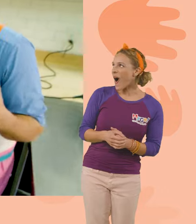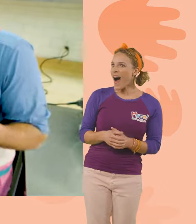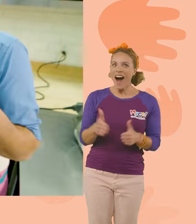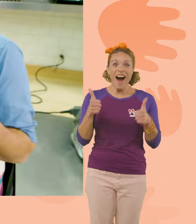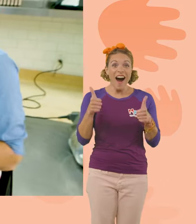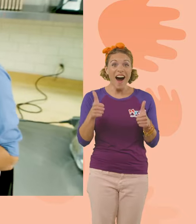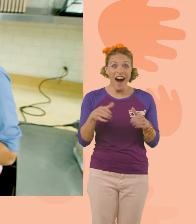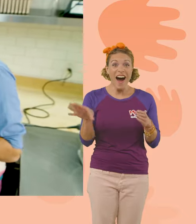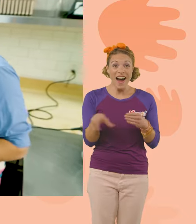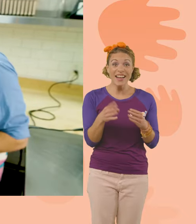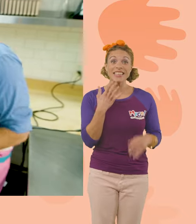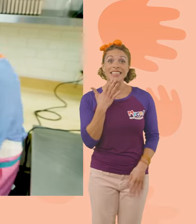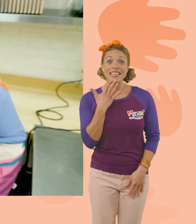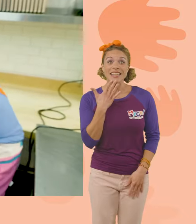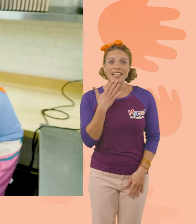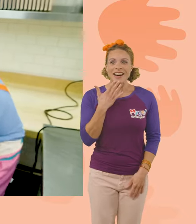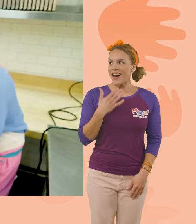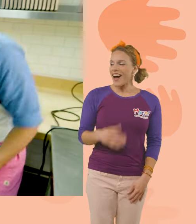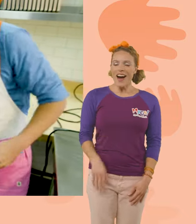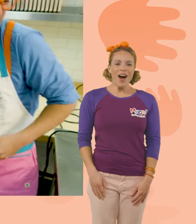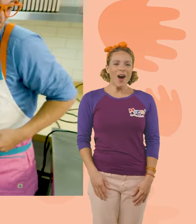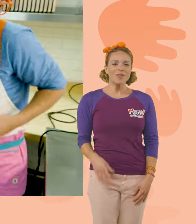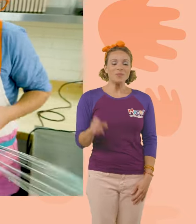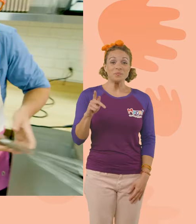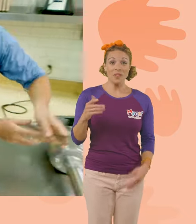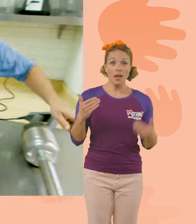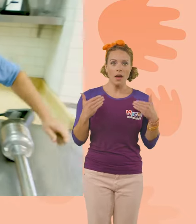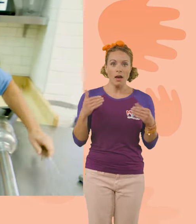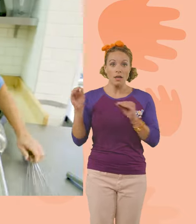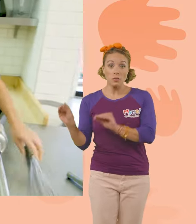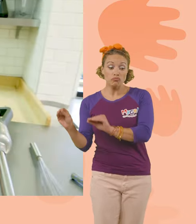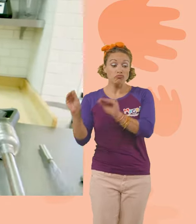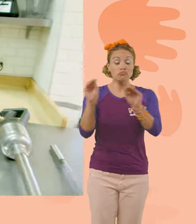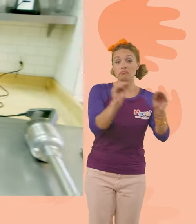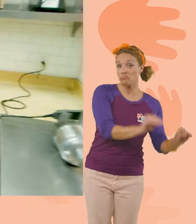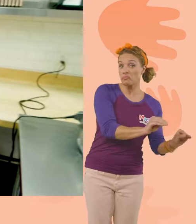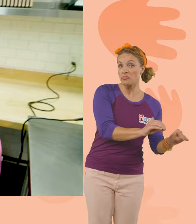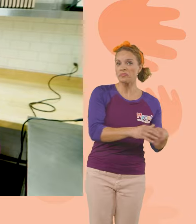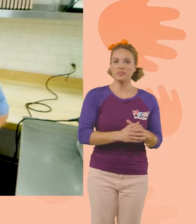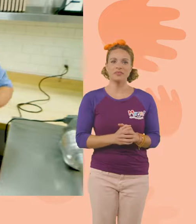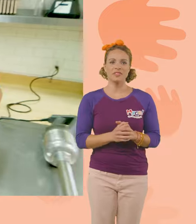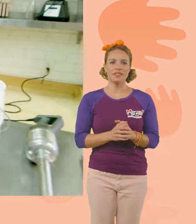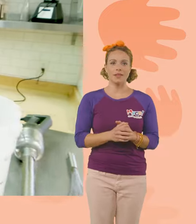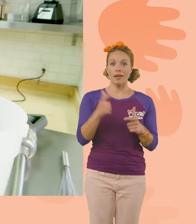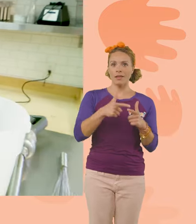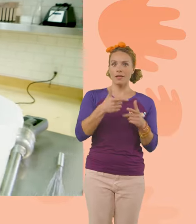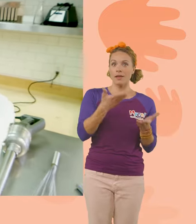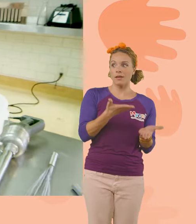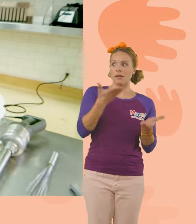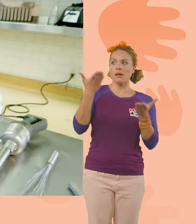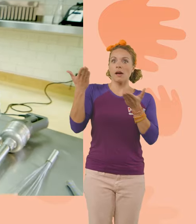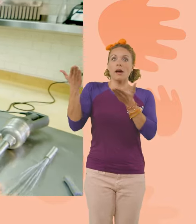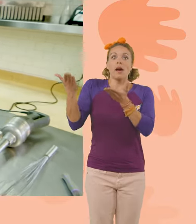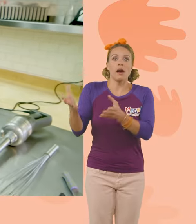Alrighty, it's adding some color. Okay, let's put this right over here, and then we can bring this